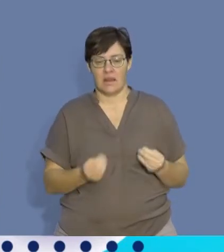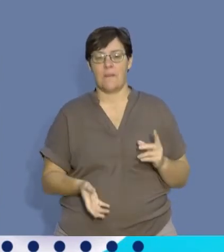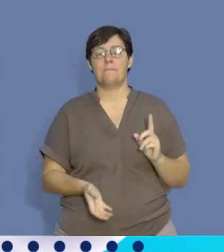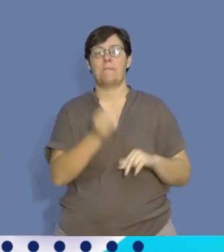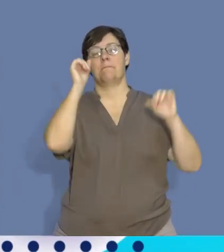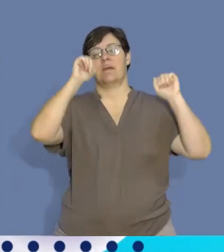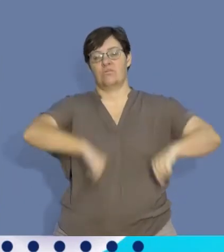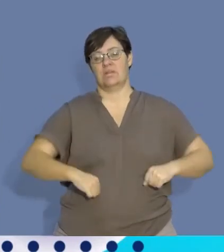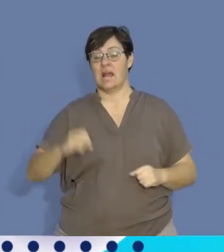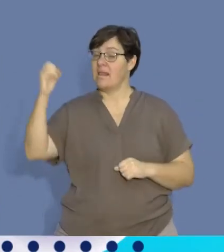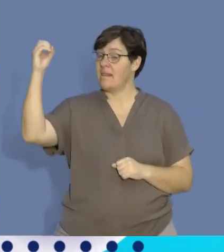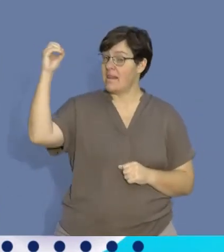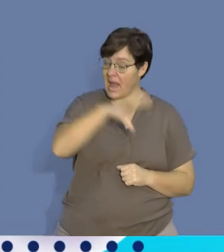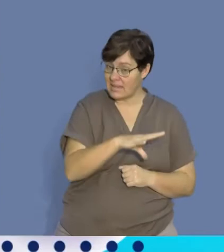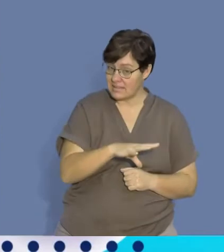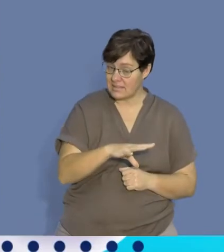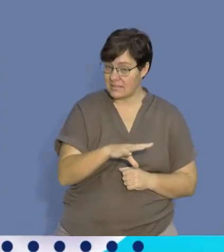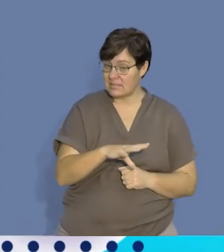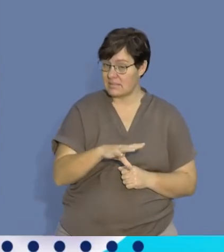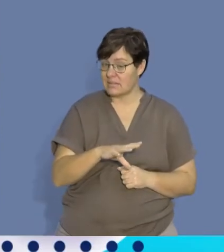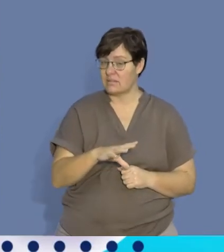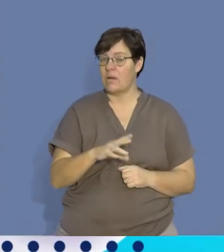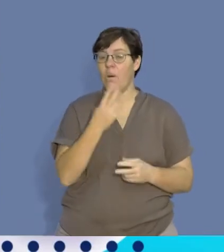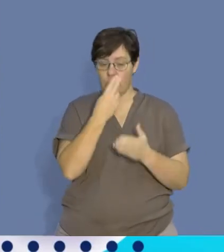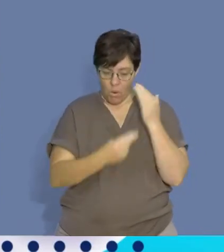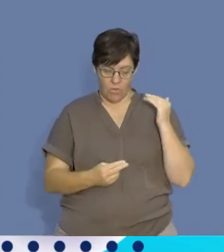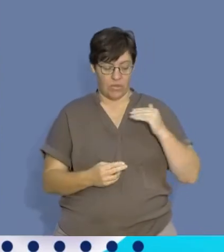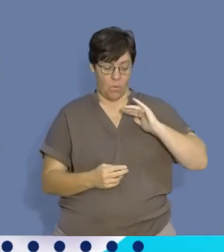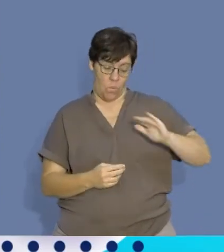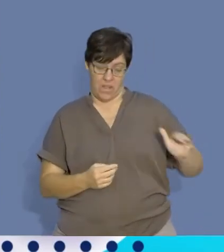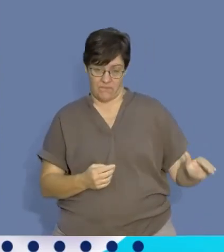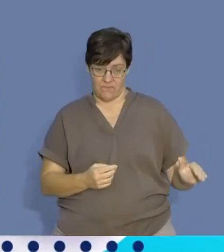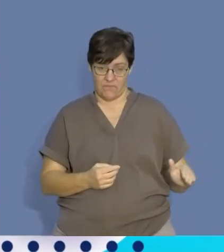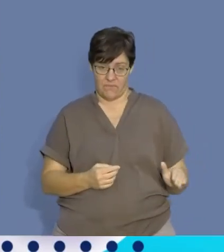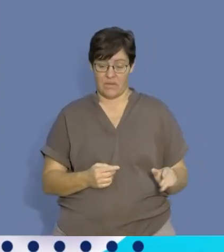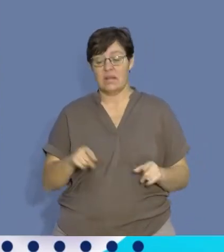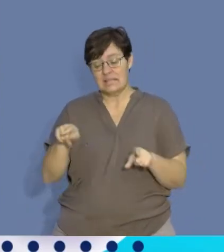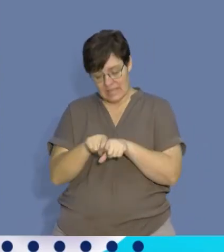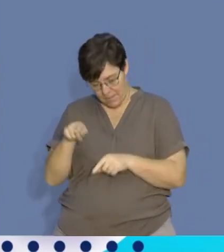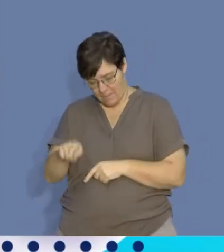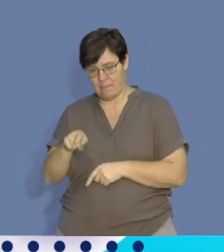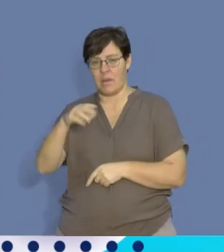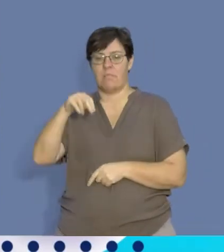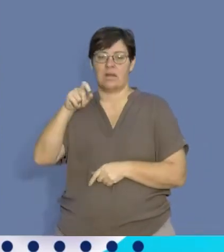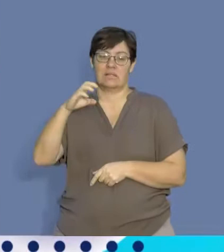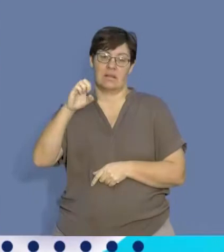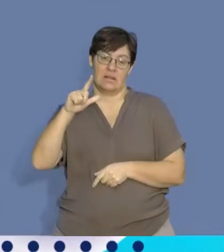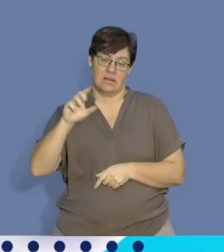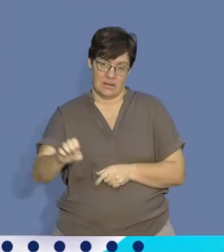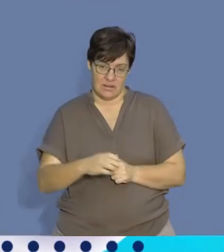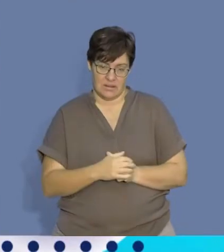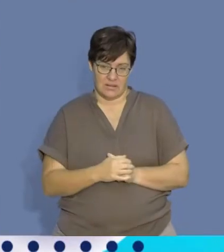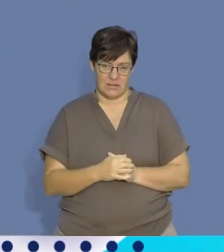agreed. Light is both a wave and a particle.